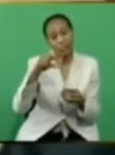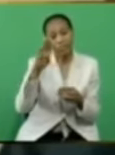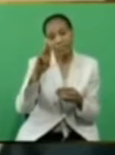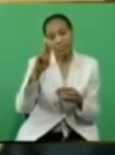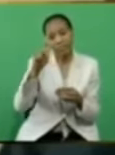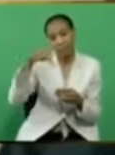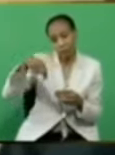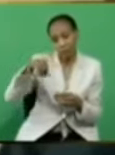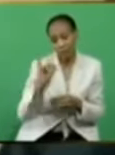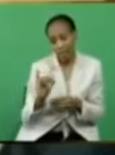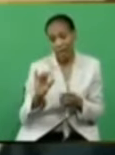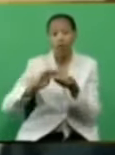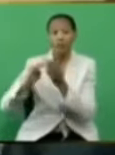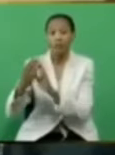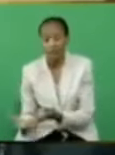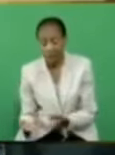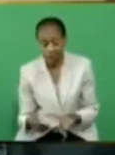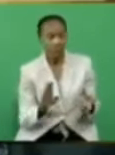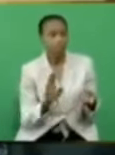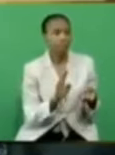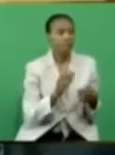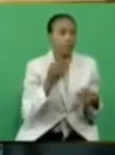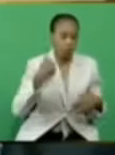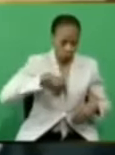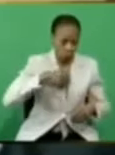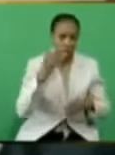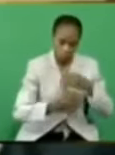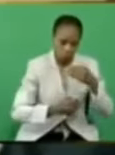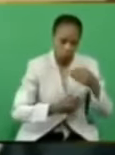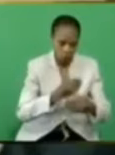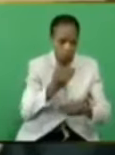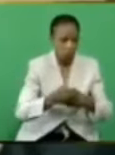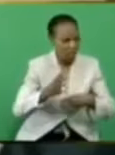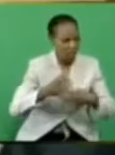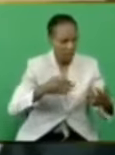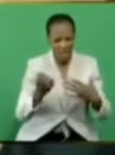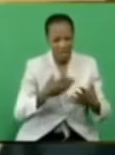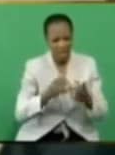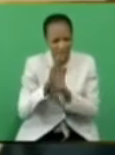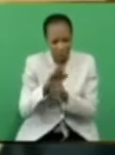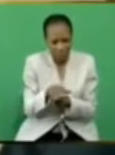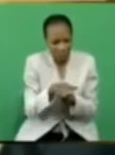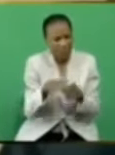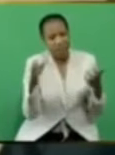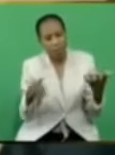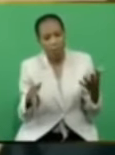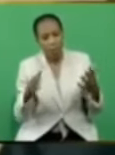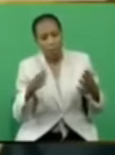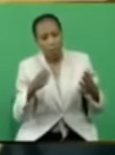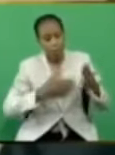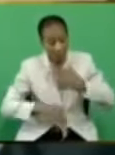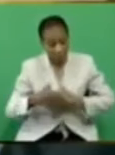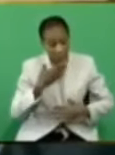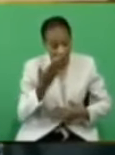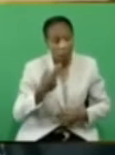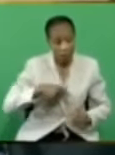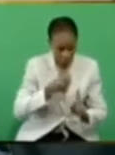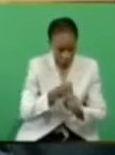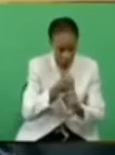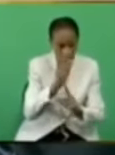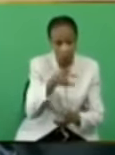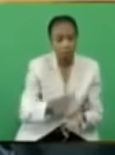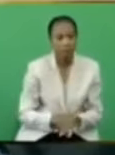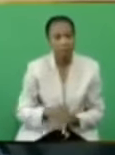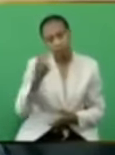LGBTQI community and continue to combat all forms of prejudice and intolerance. Close quote. Mr.